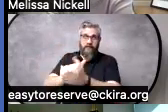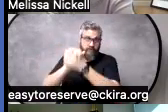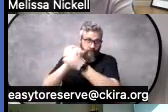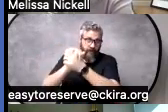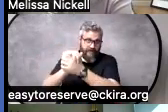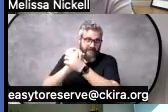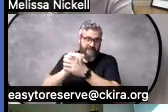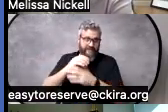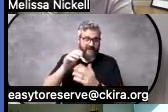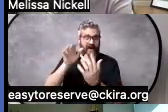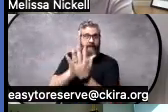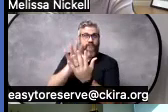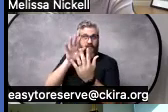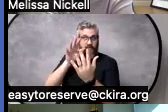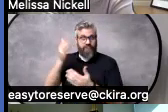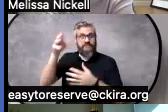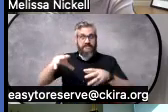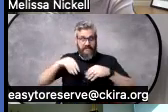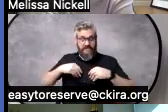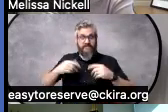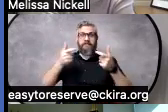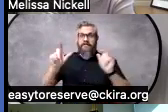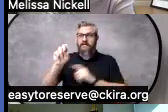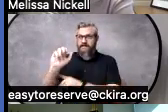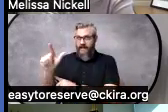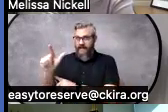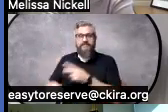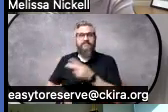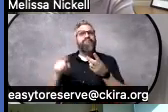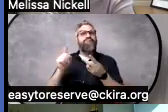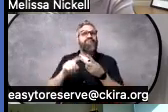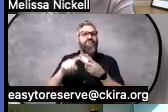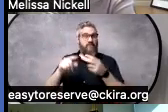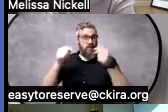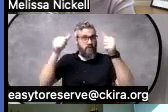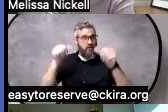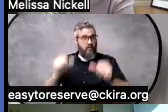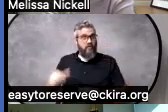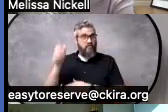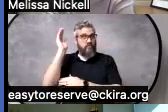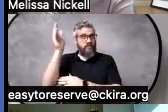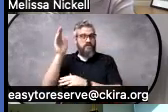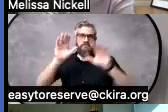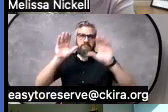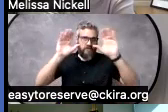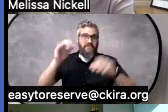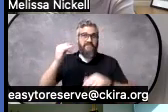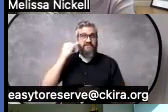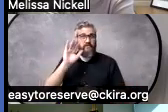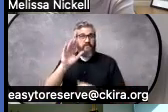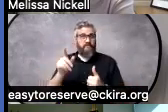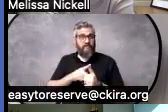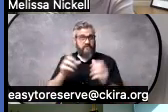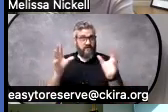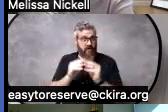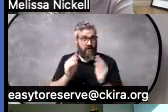your abstract accepted is a huge deal. Secondly, giving a poster presentation is amazing. If this is your first conference, which I